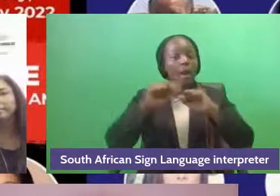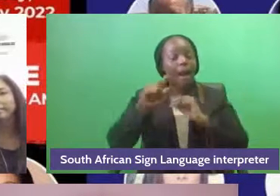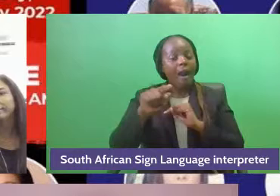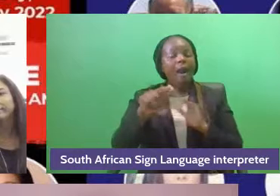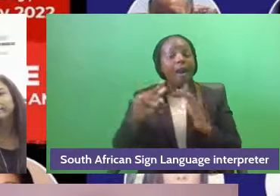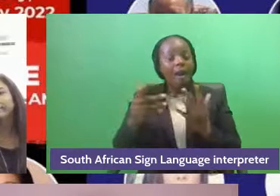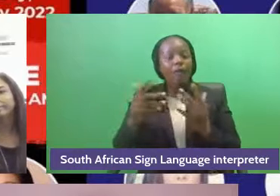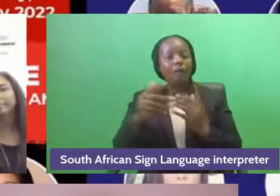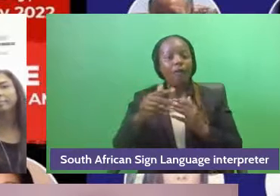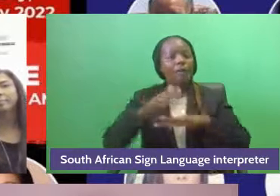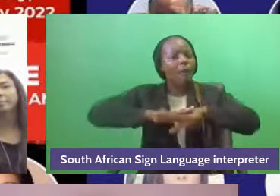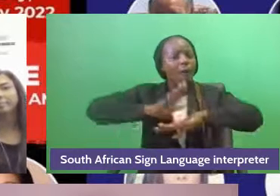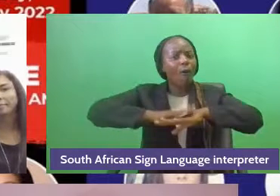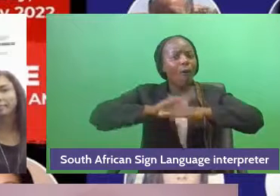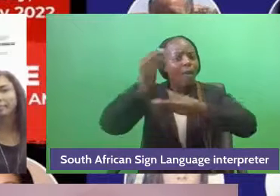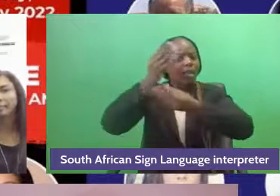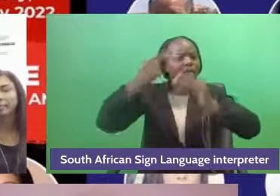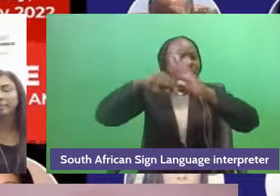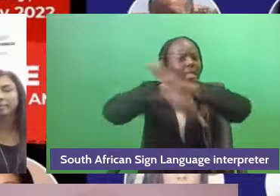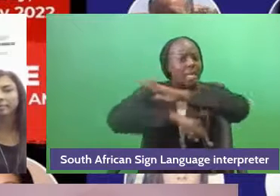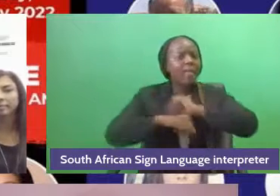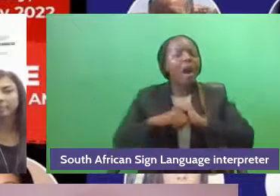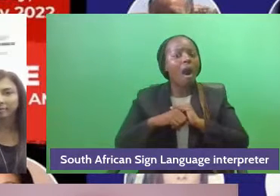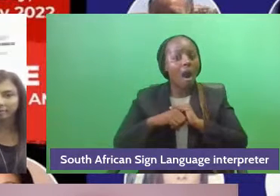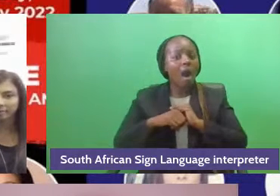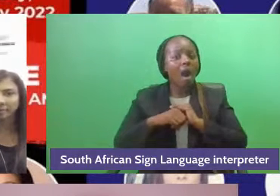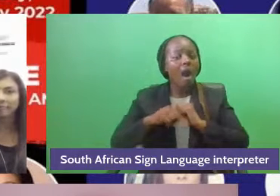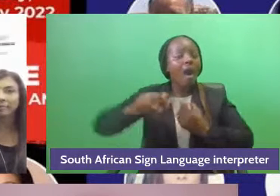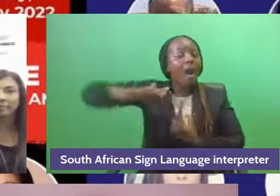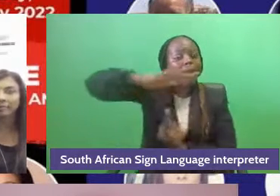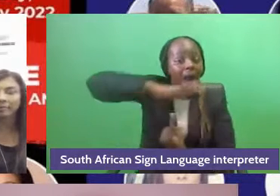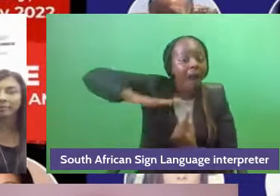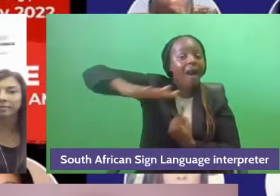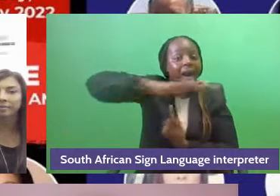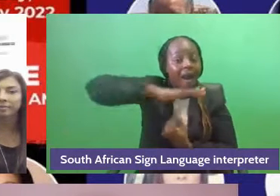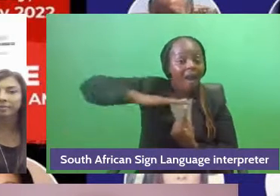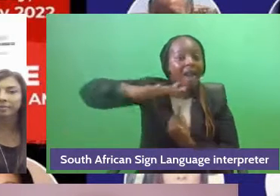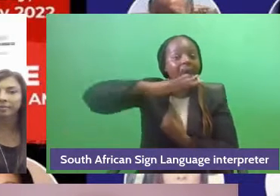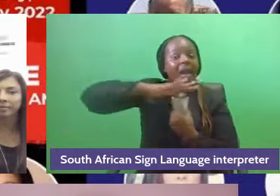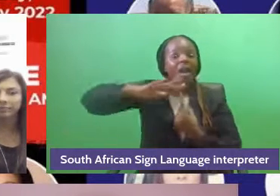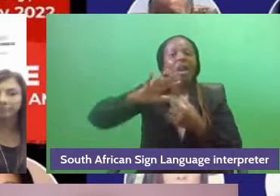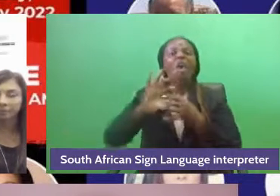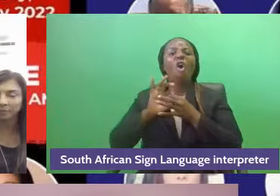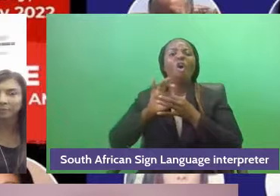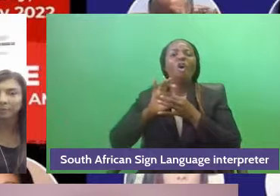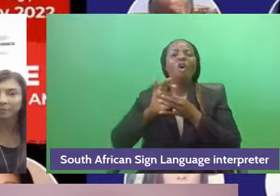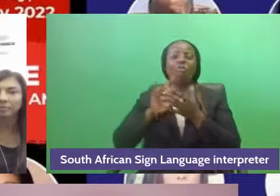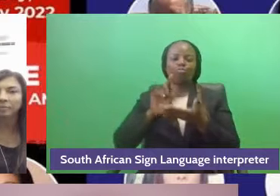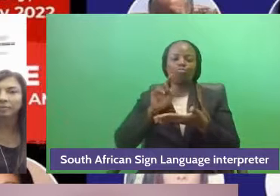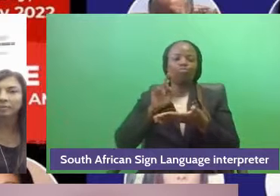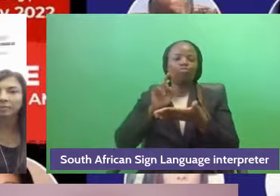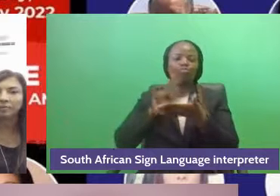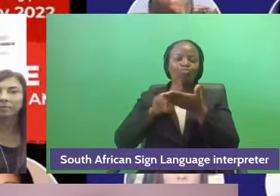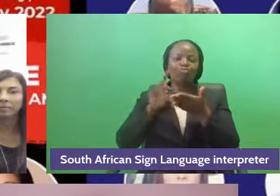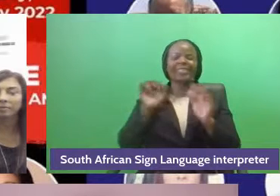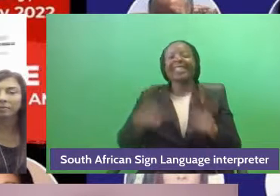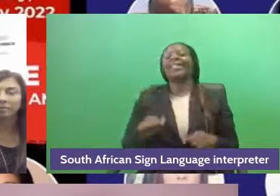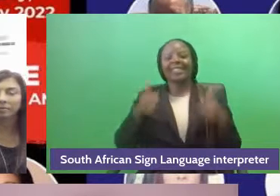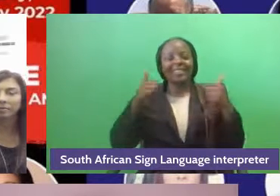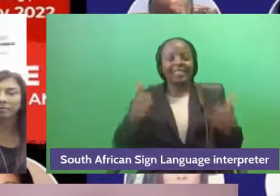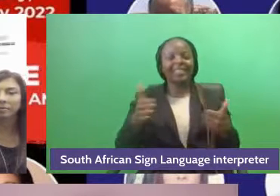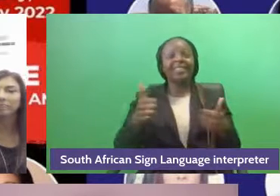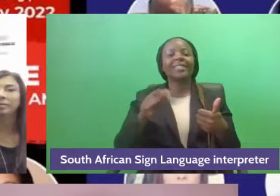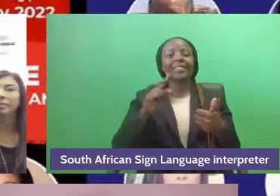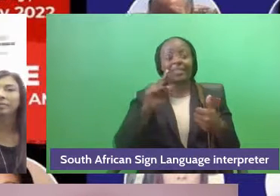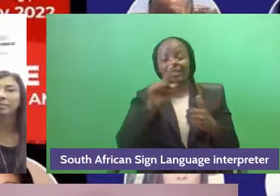get much needed information in our own spaces, in the comfort of our own home. So definitely please reach